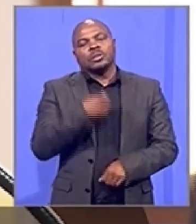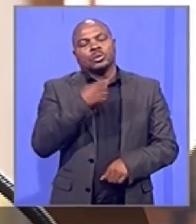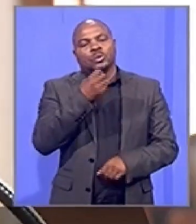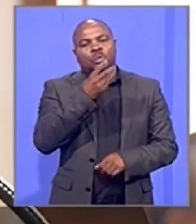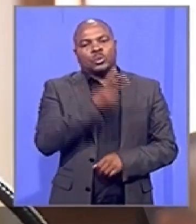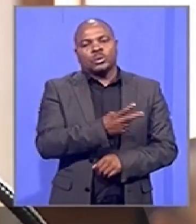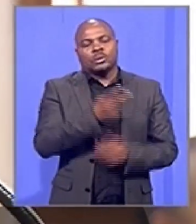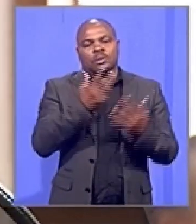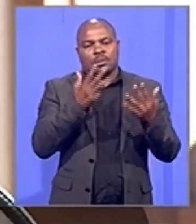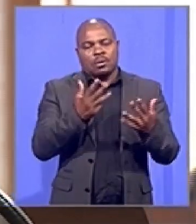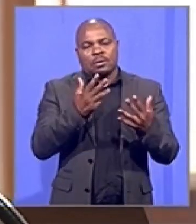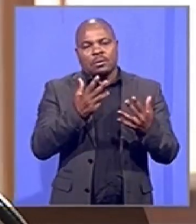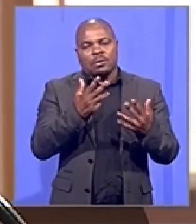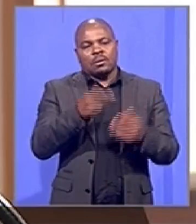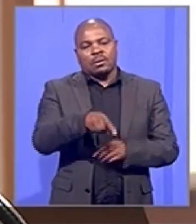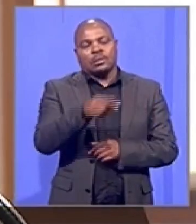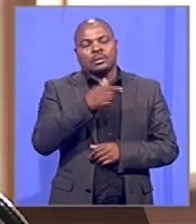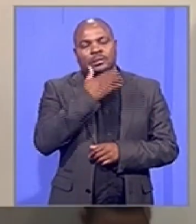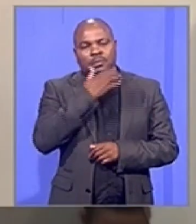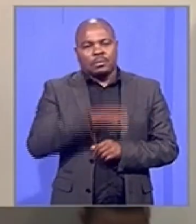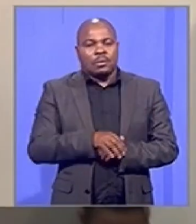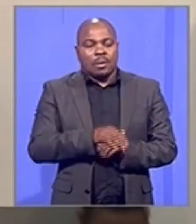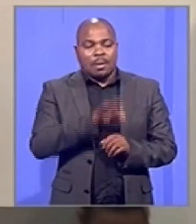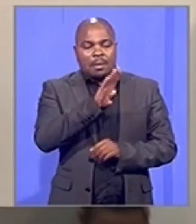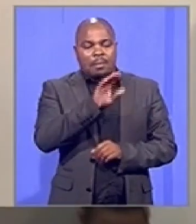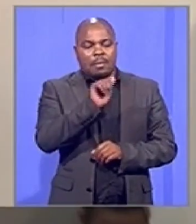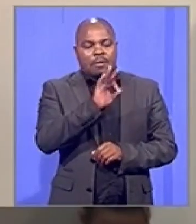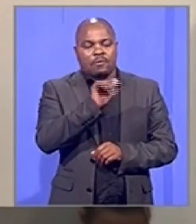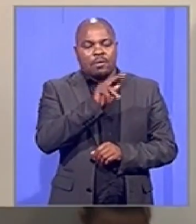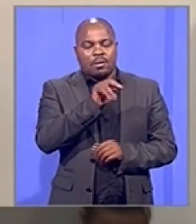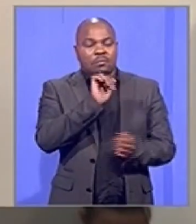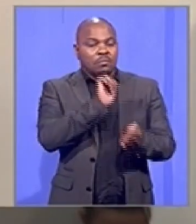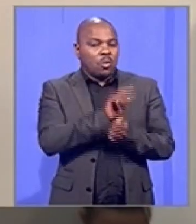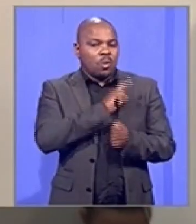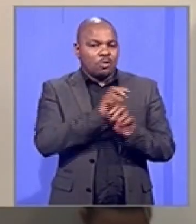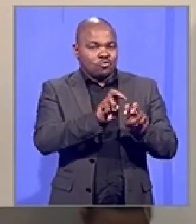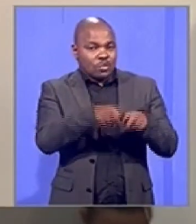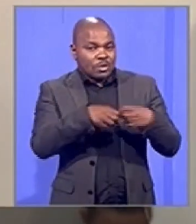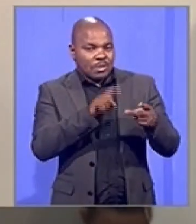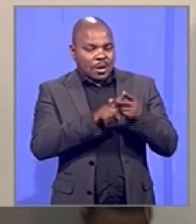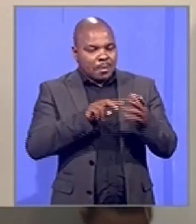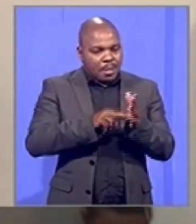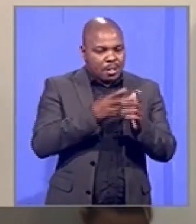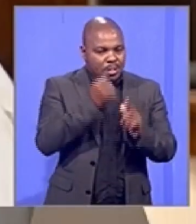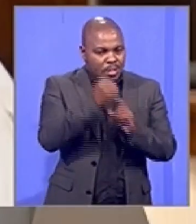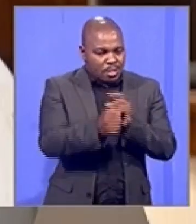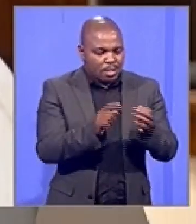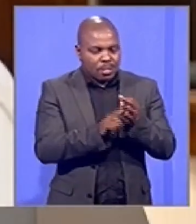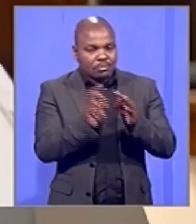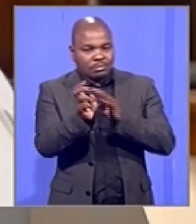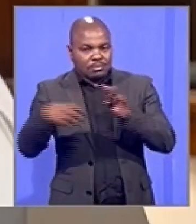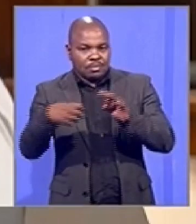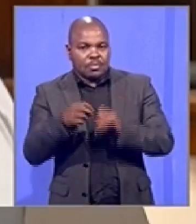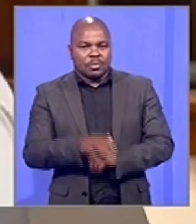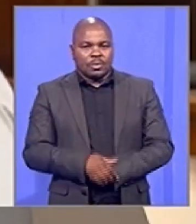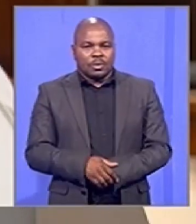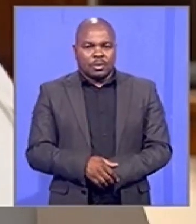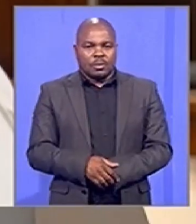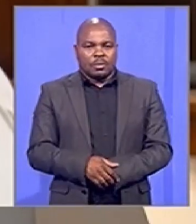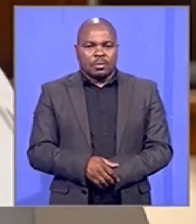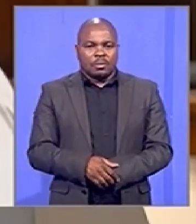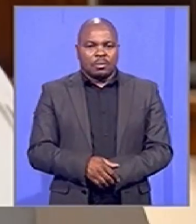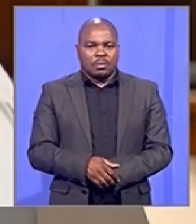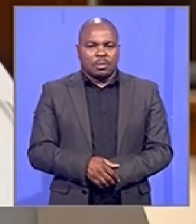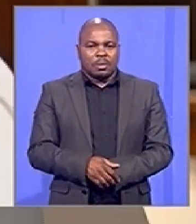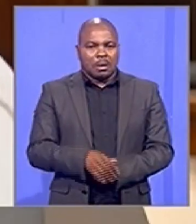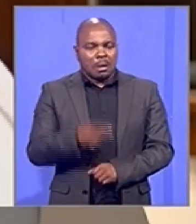Tshitwe. Bafana mahungela o tobane le nyewe ya peto ho rera polao le boshodu. So like that's when I realized that the person